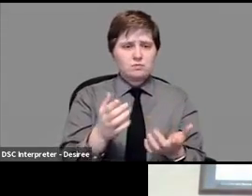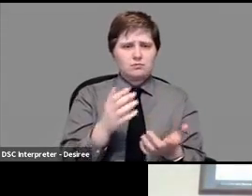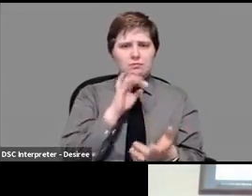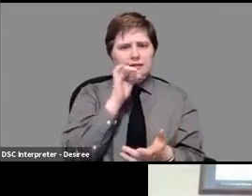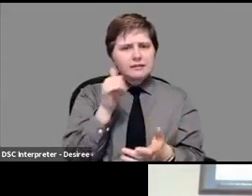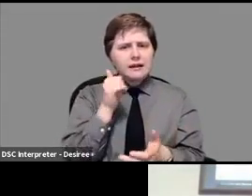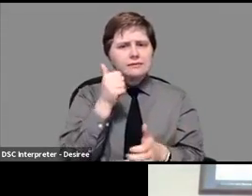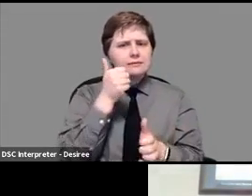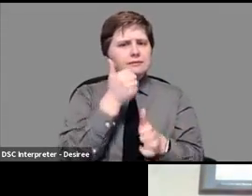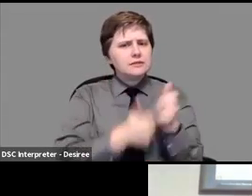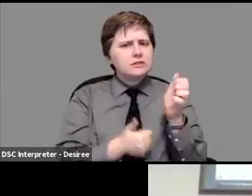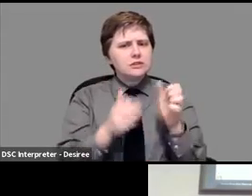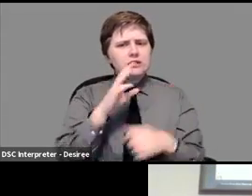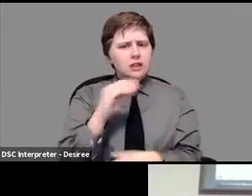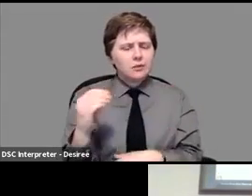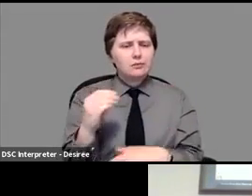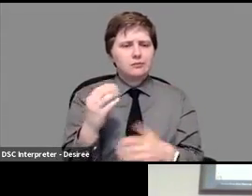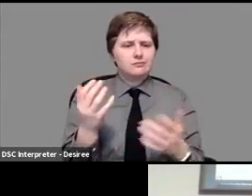every company is